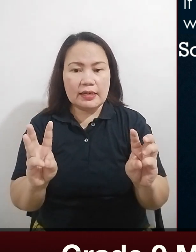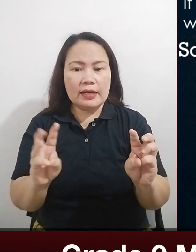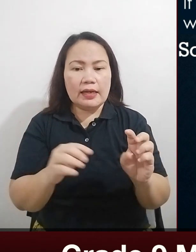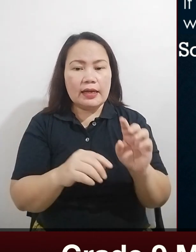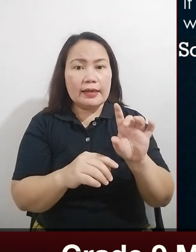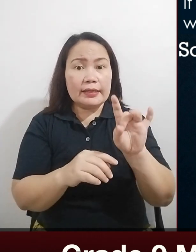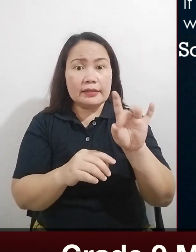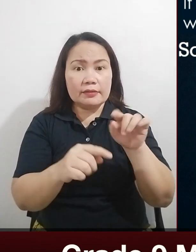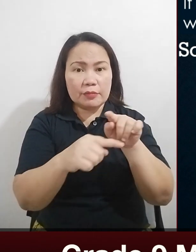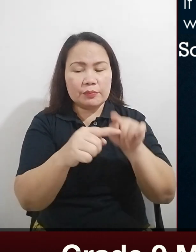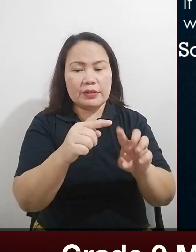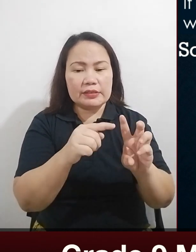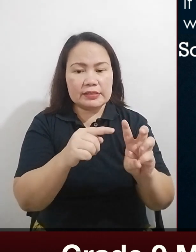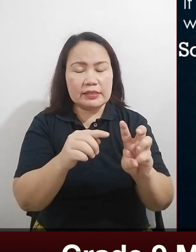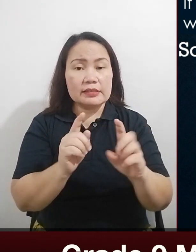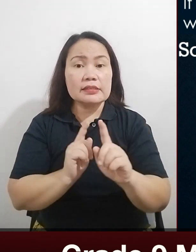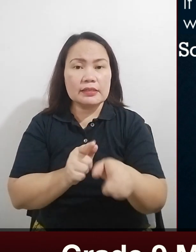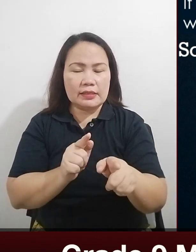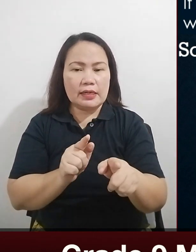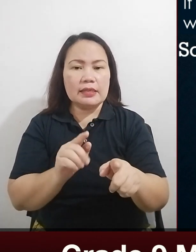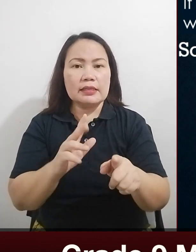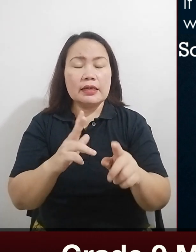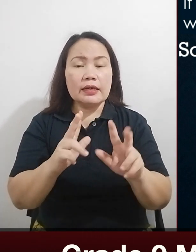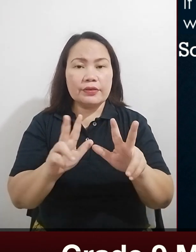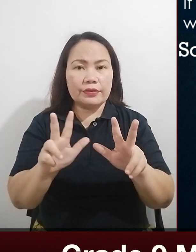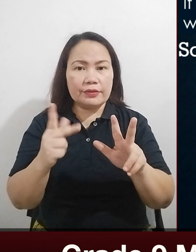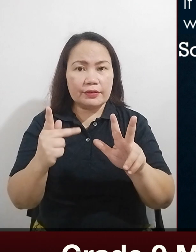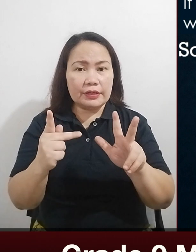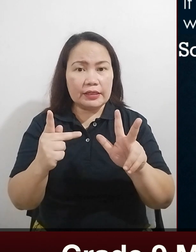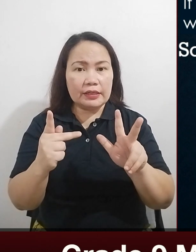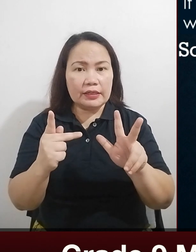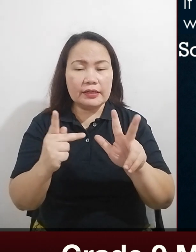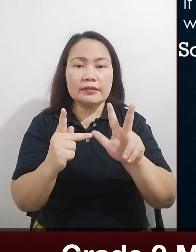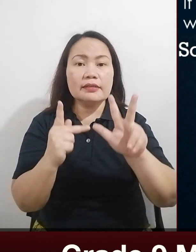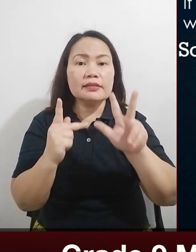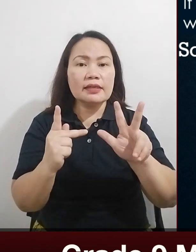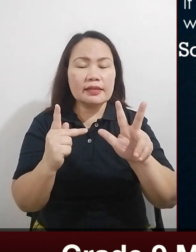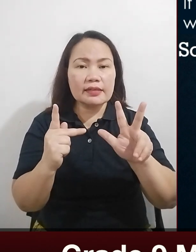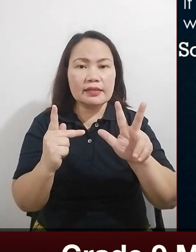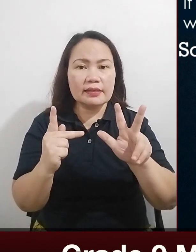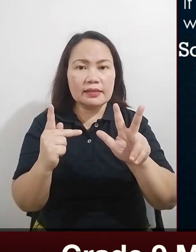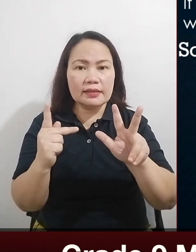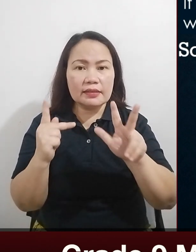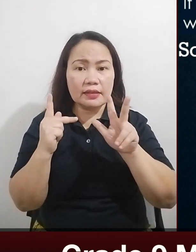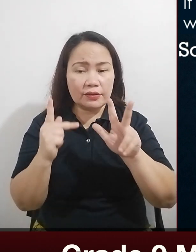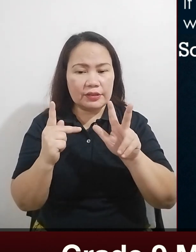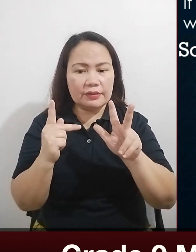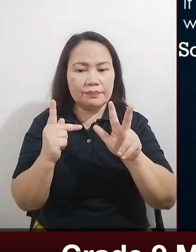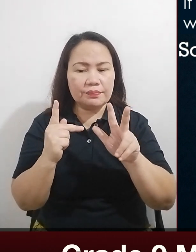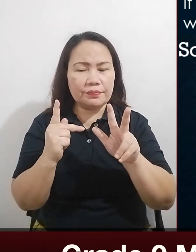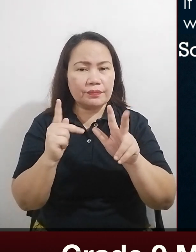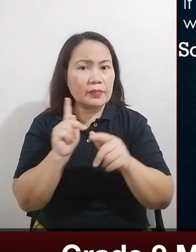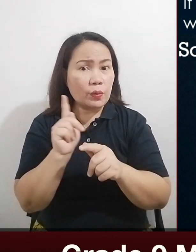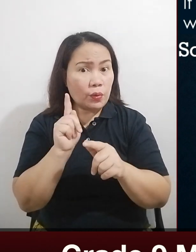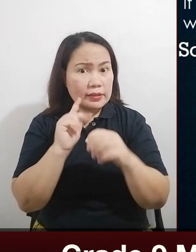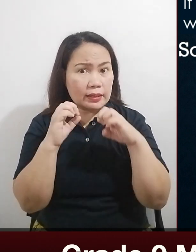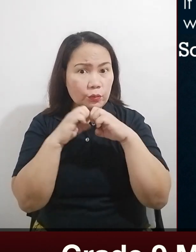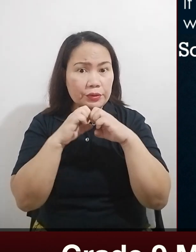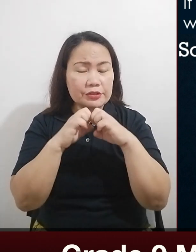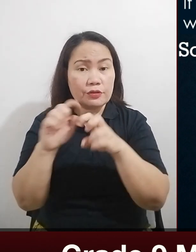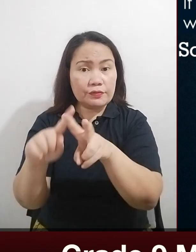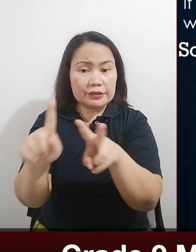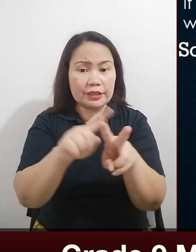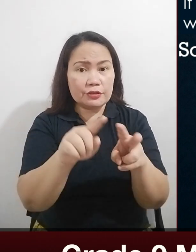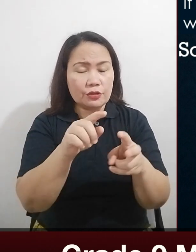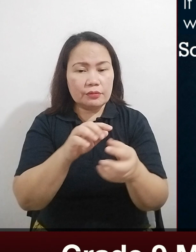18 divided 6, k is equal to 3. So, yung constant of variation natin dito is 3. So, ano